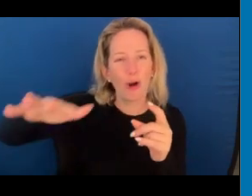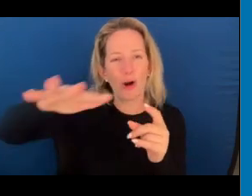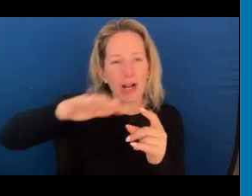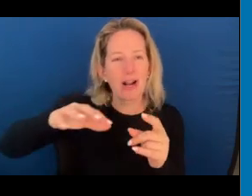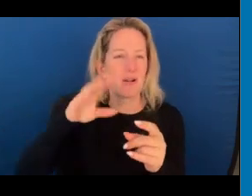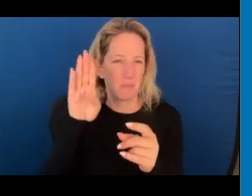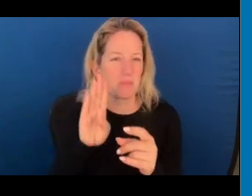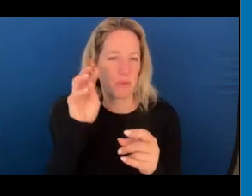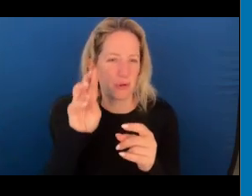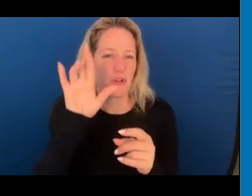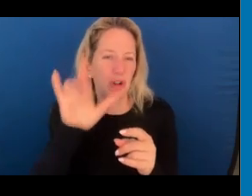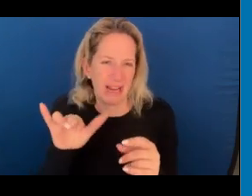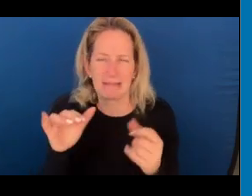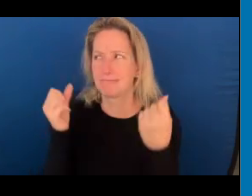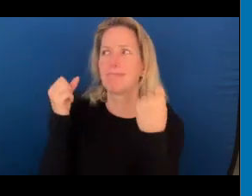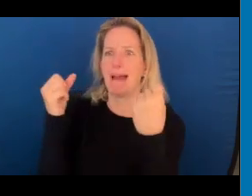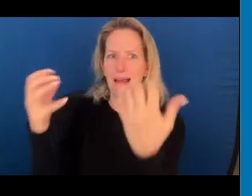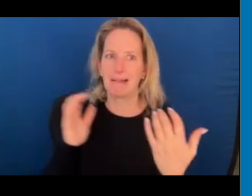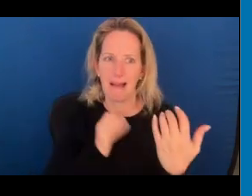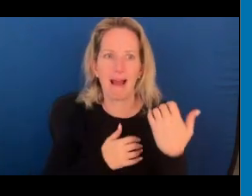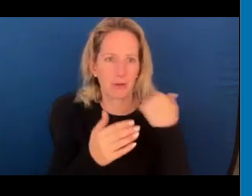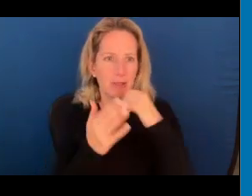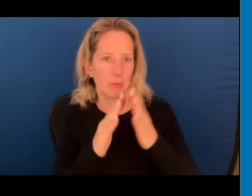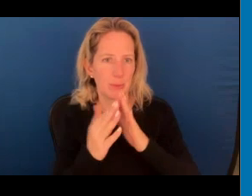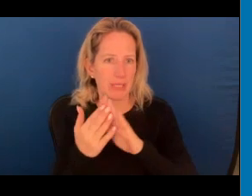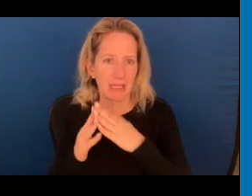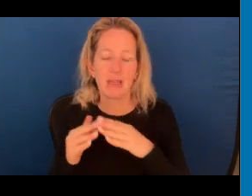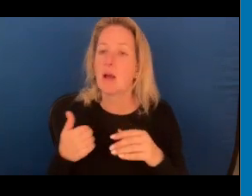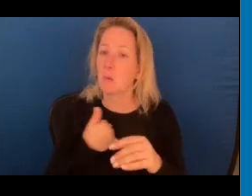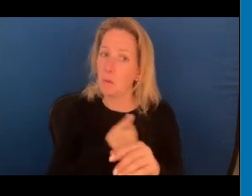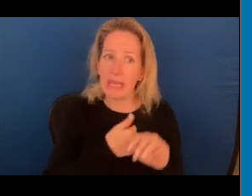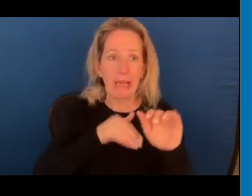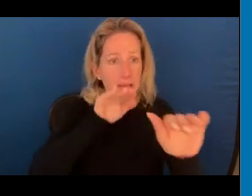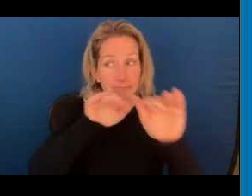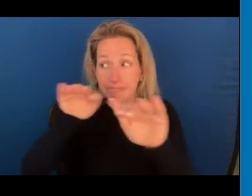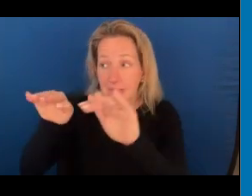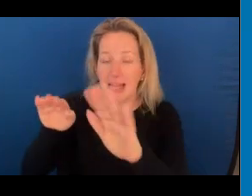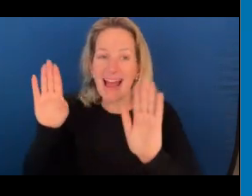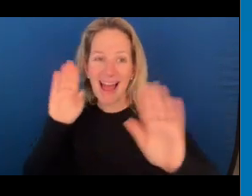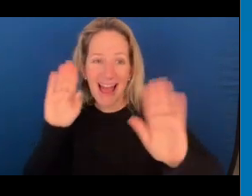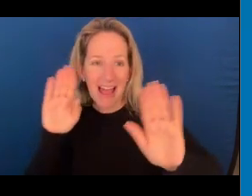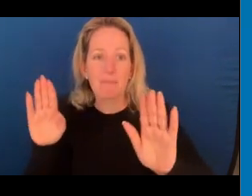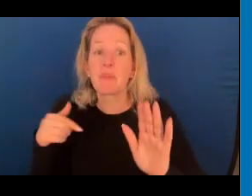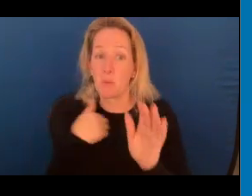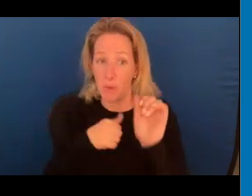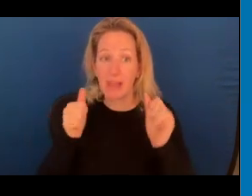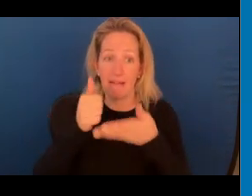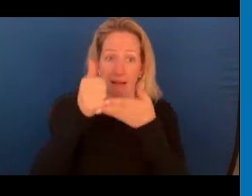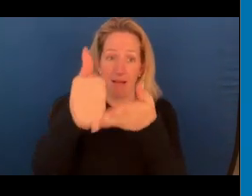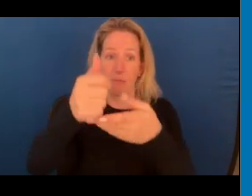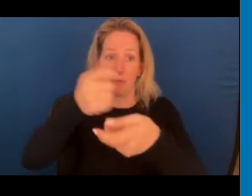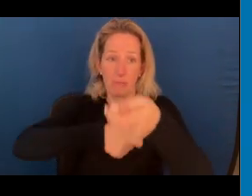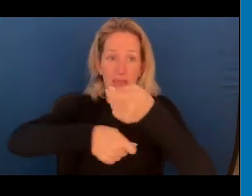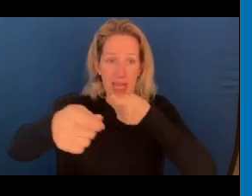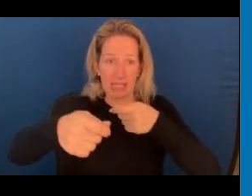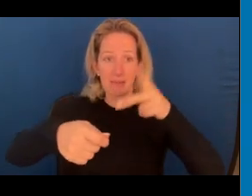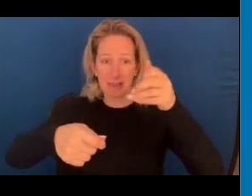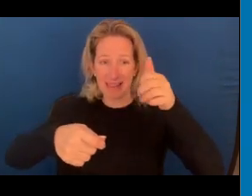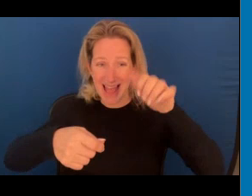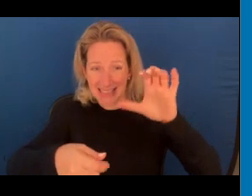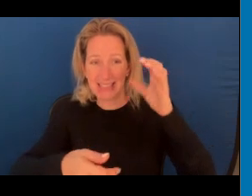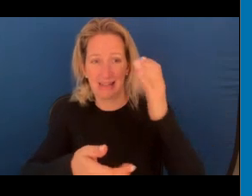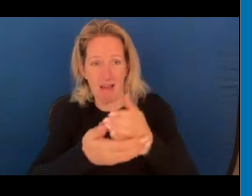brewers in our community. We go to them and say, hey, we can help you replace your plastic cups. And